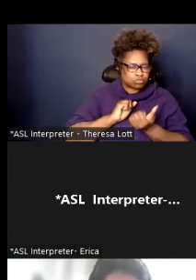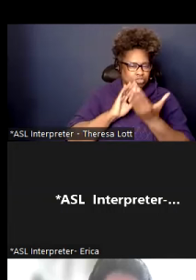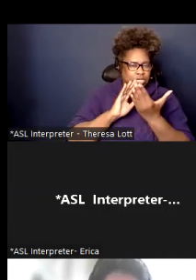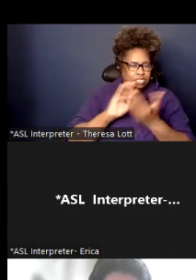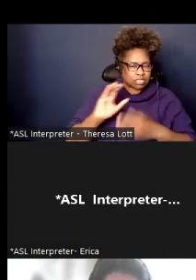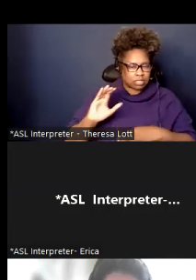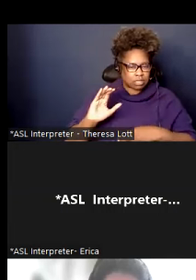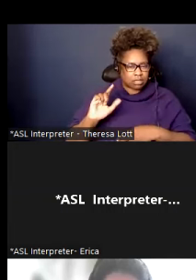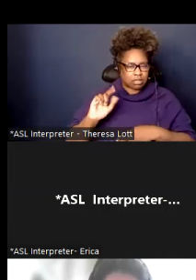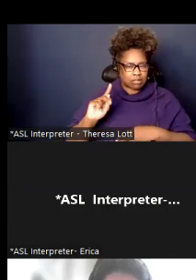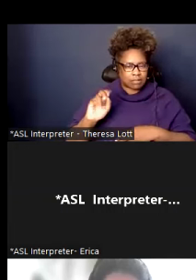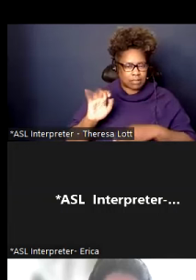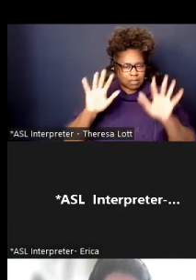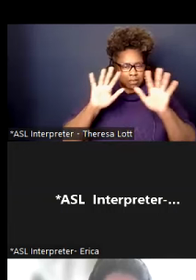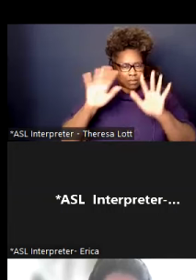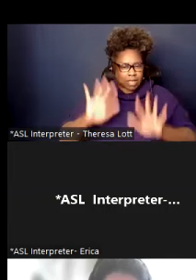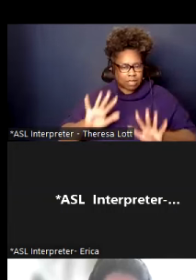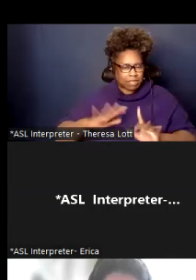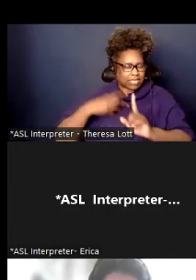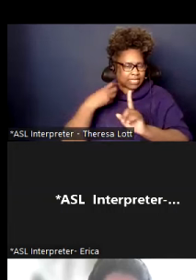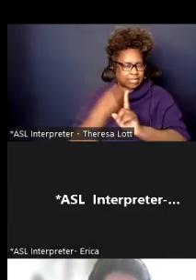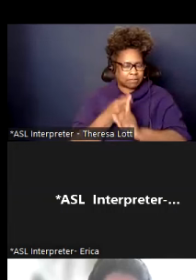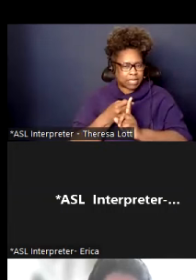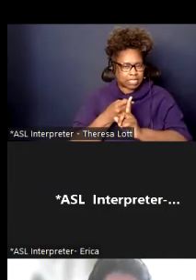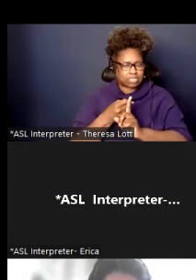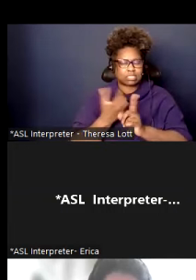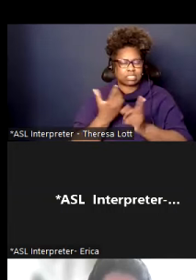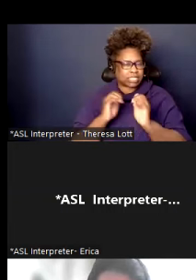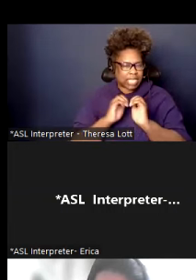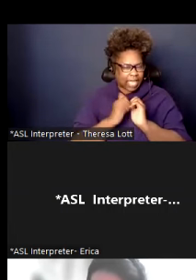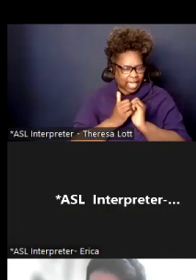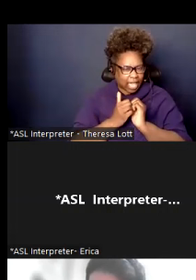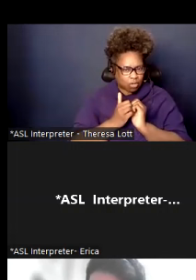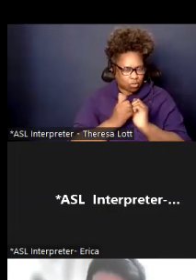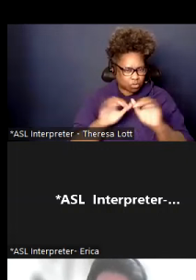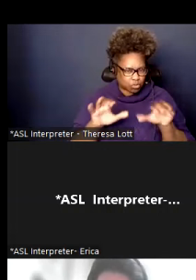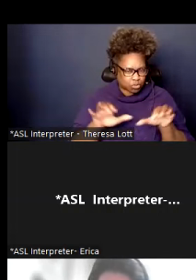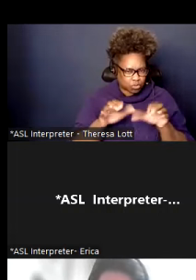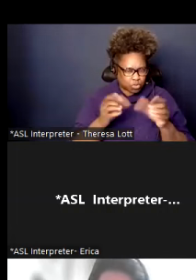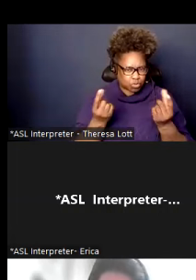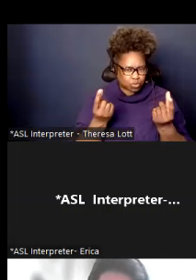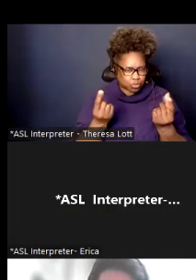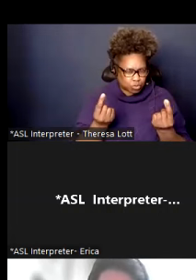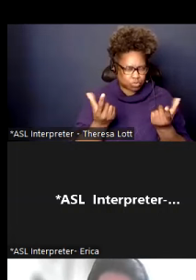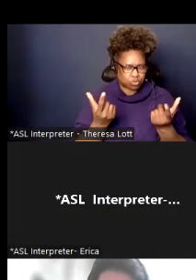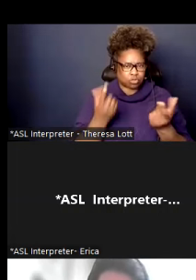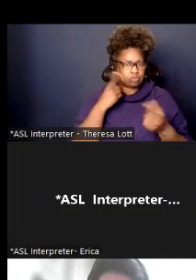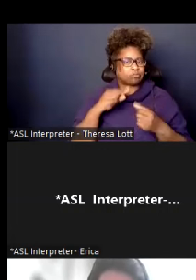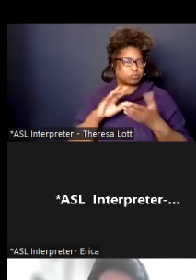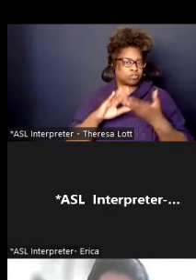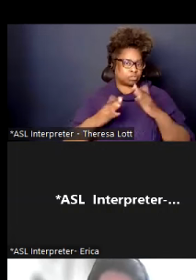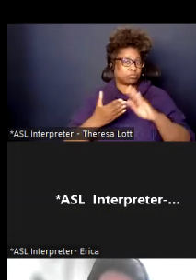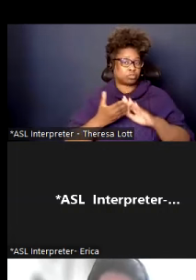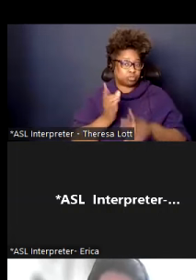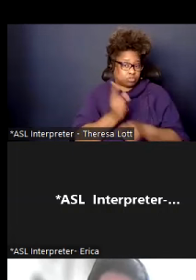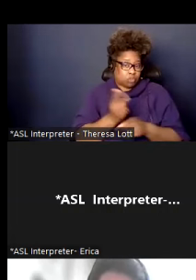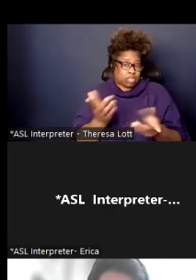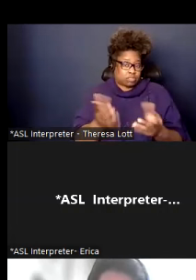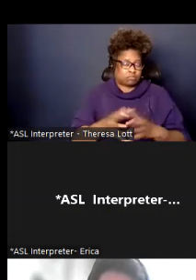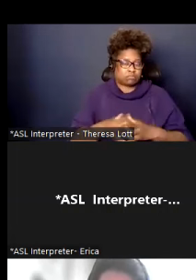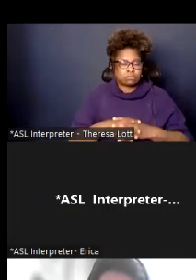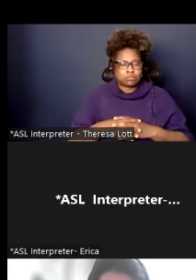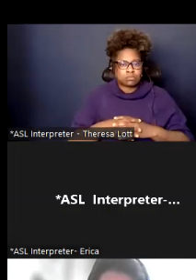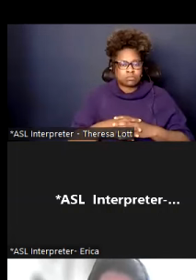and how we do that with and for our communities, right?